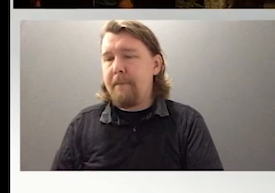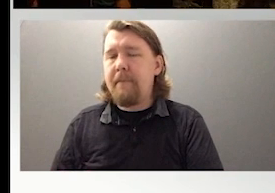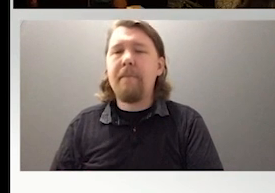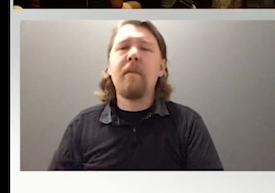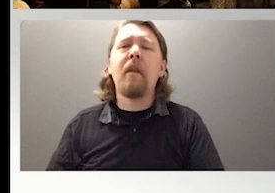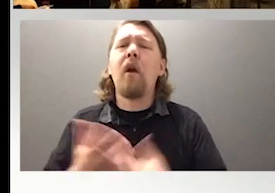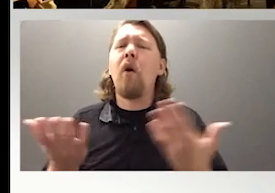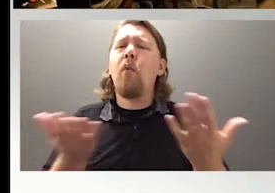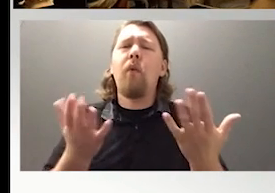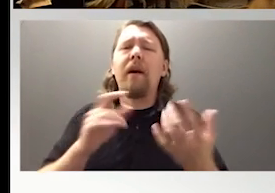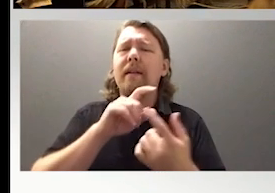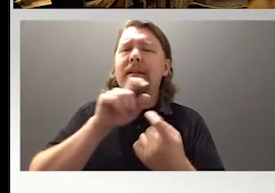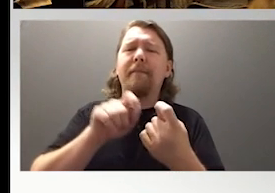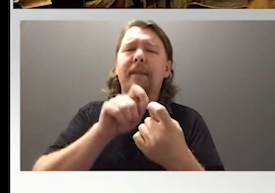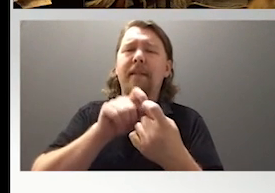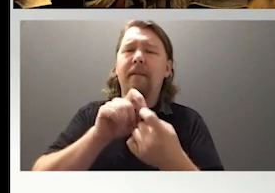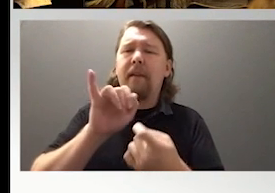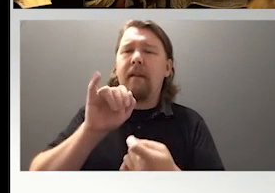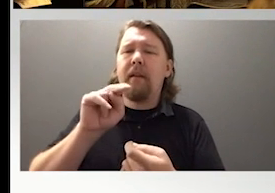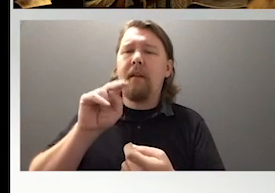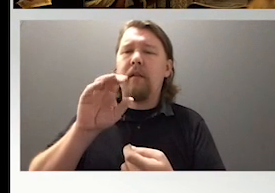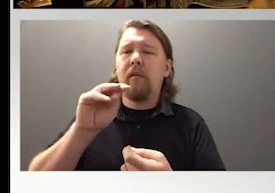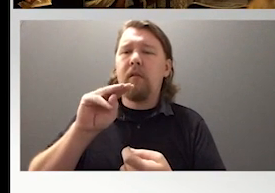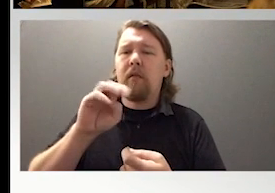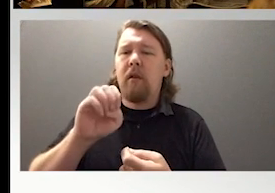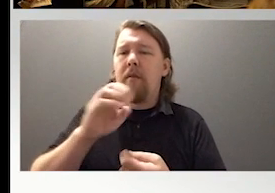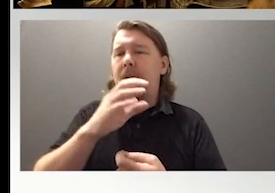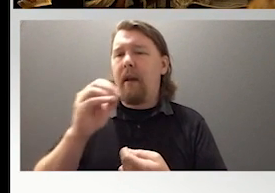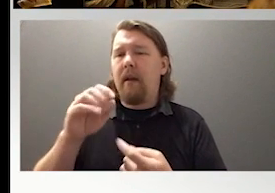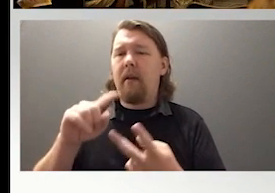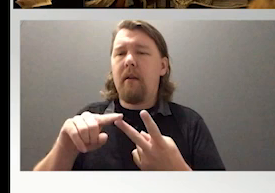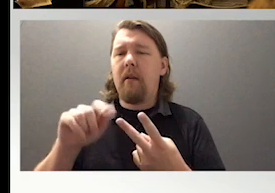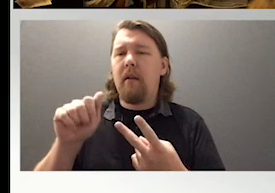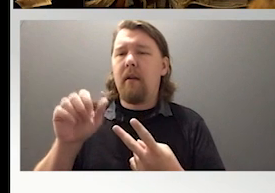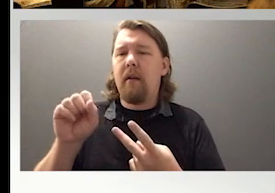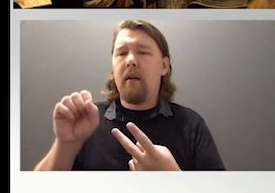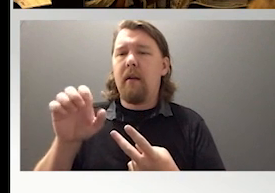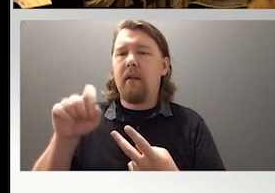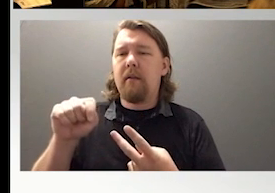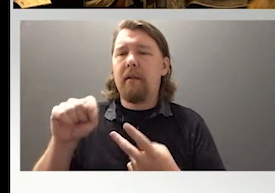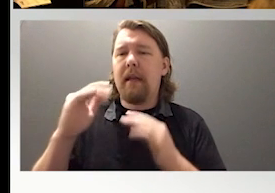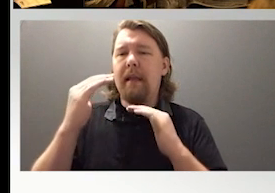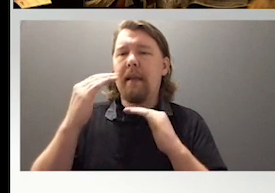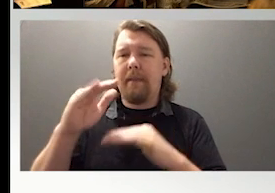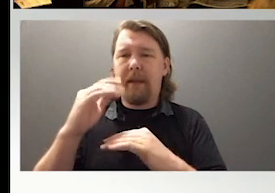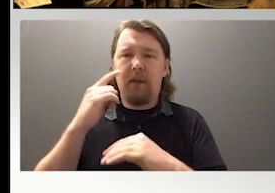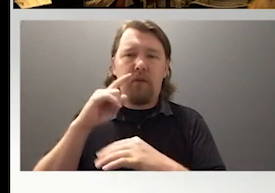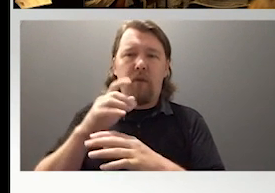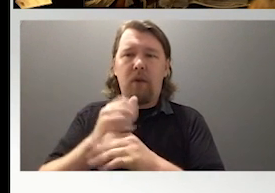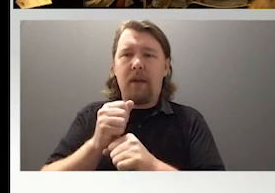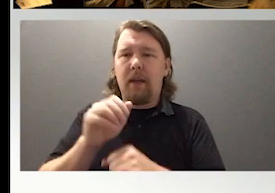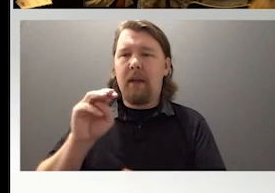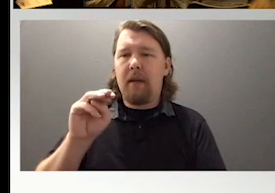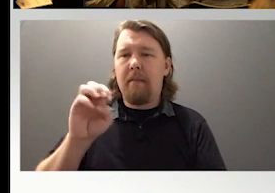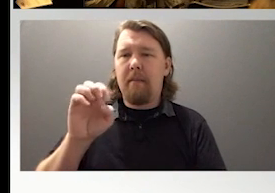What are the specific income and asset limitations for getting on med